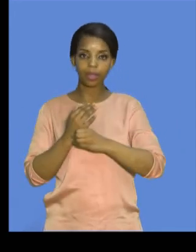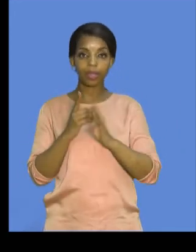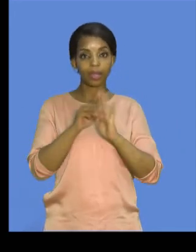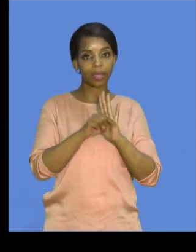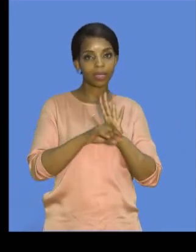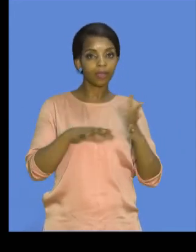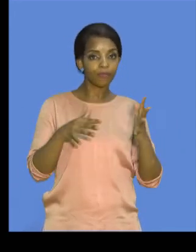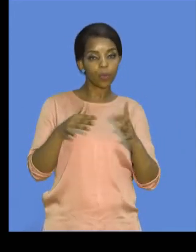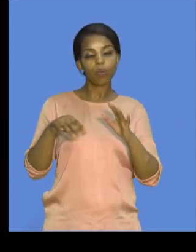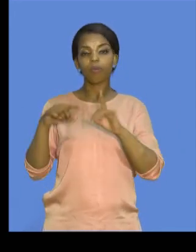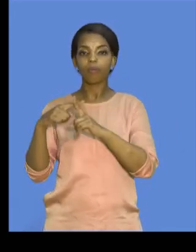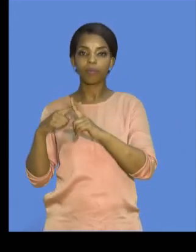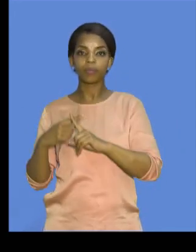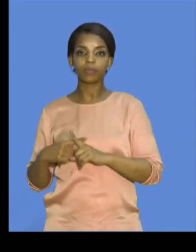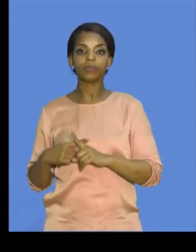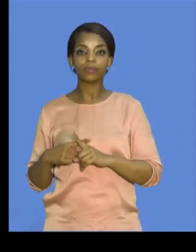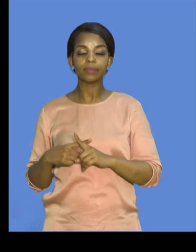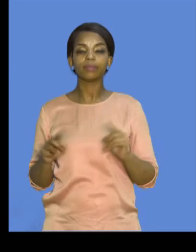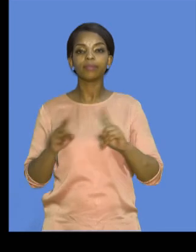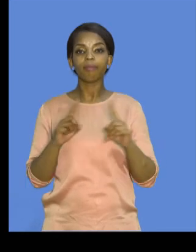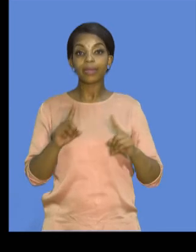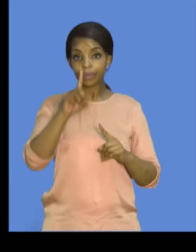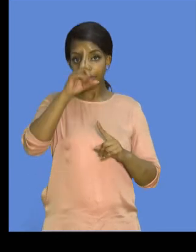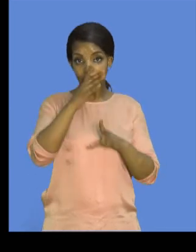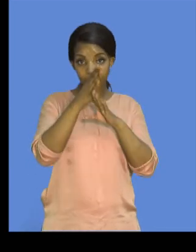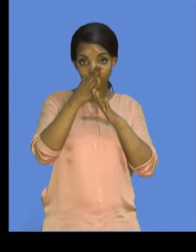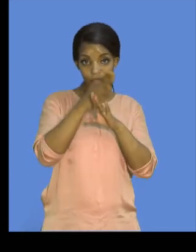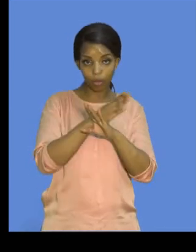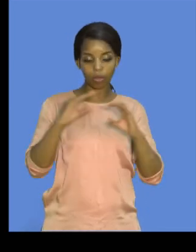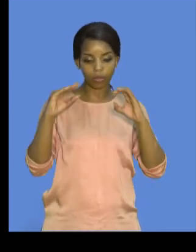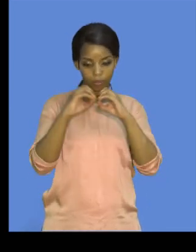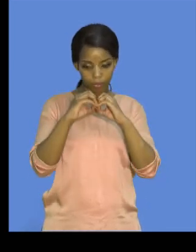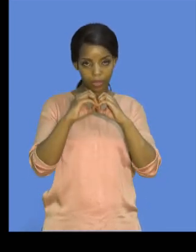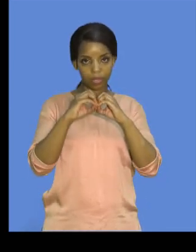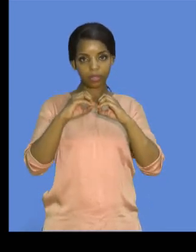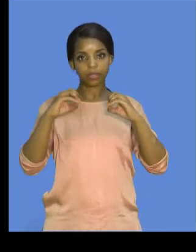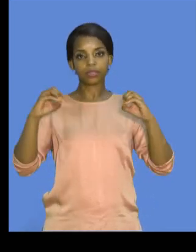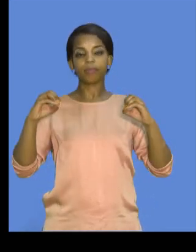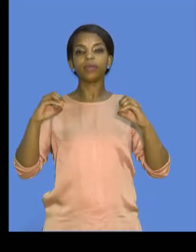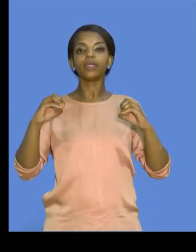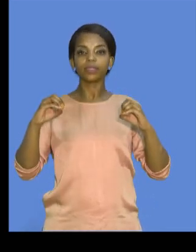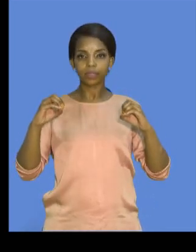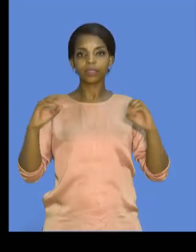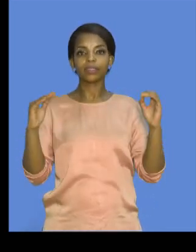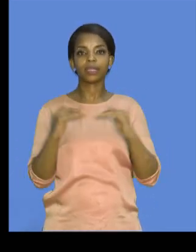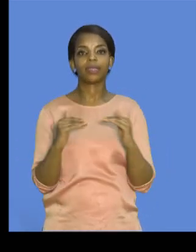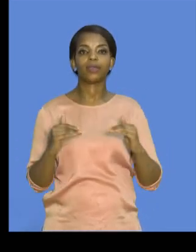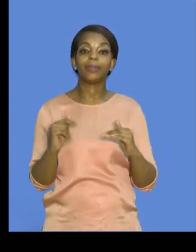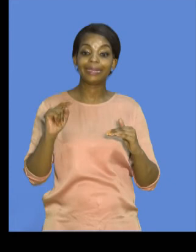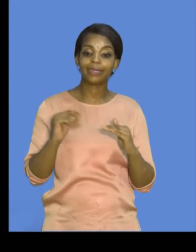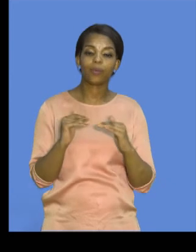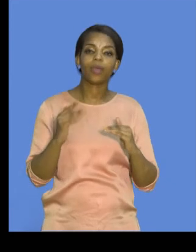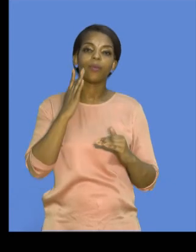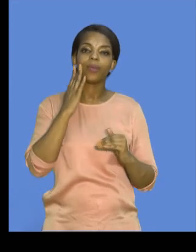net charge before they brought into contact and separate is equals to the net charge even after they